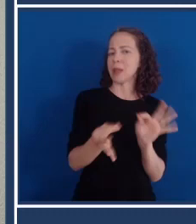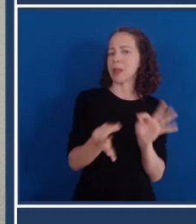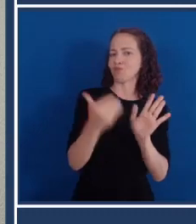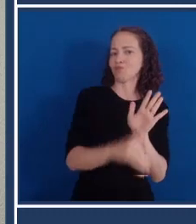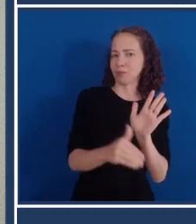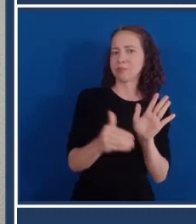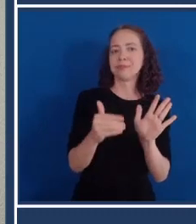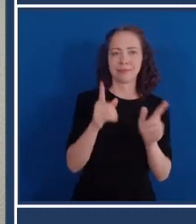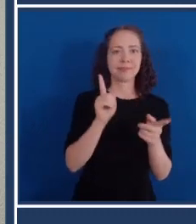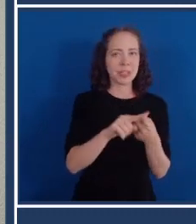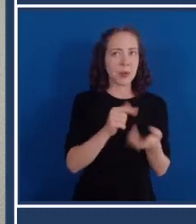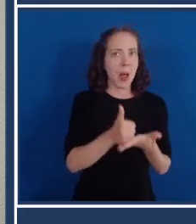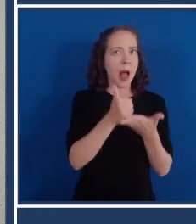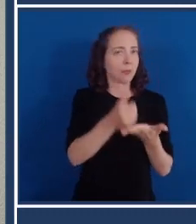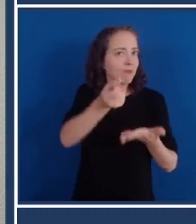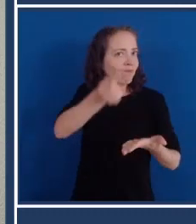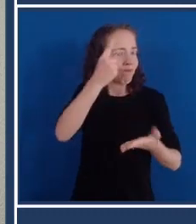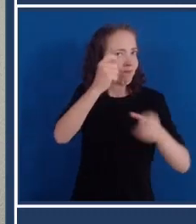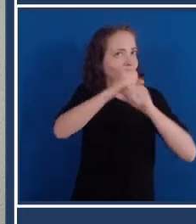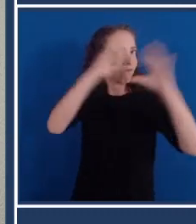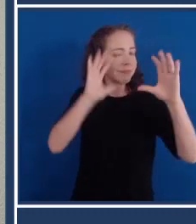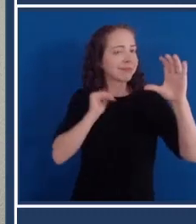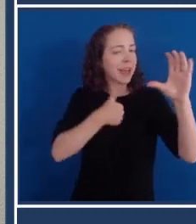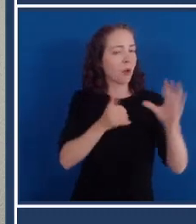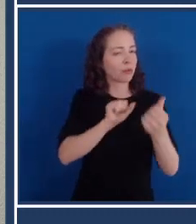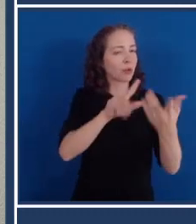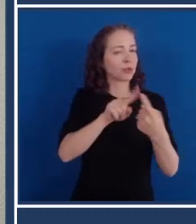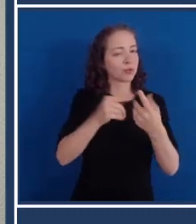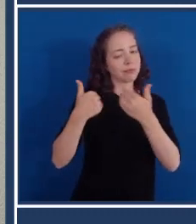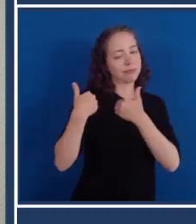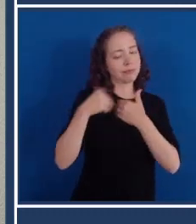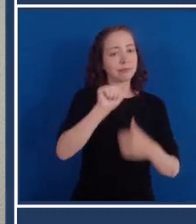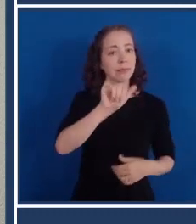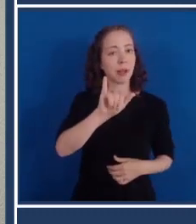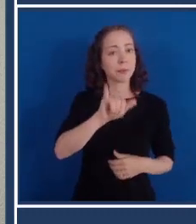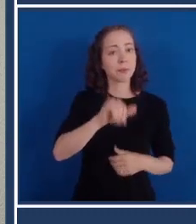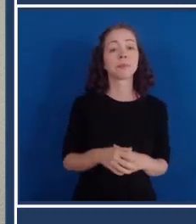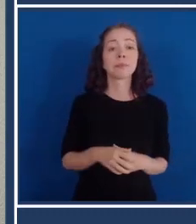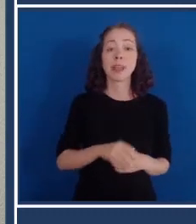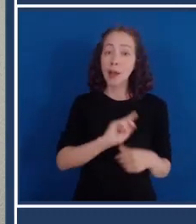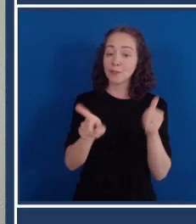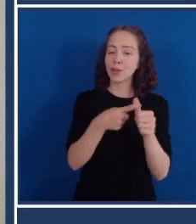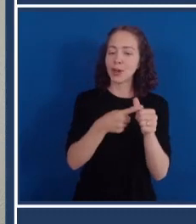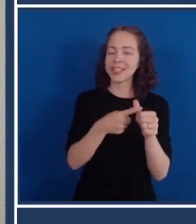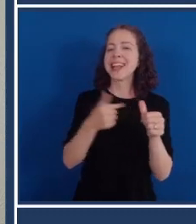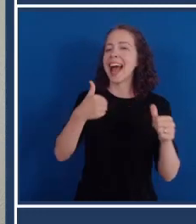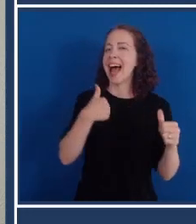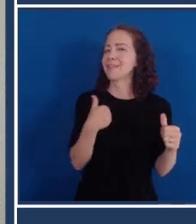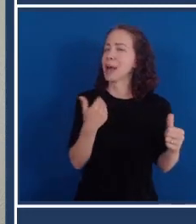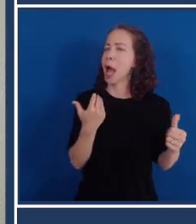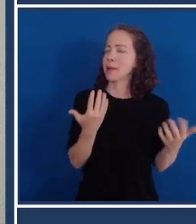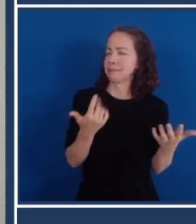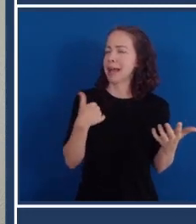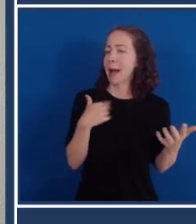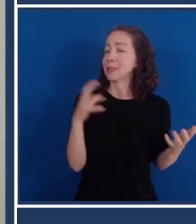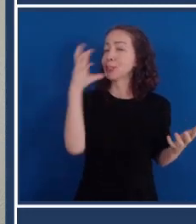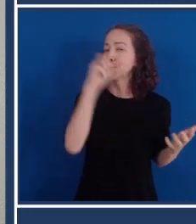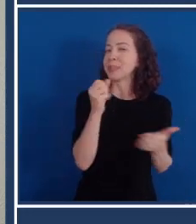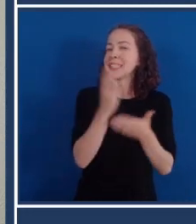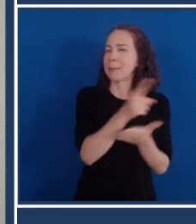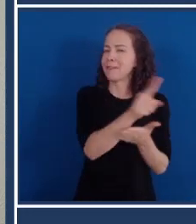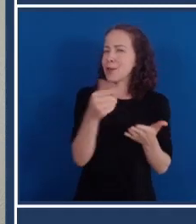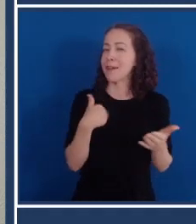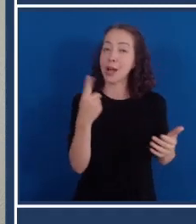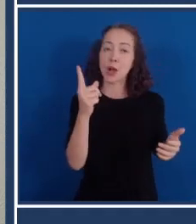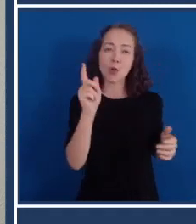responsible AI to life. But before I do that, I'm going to answer a question that I'm pretty sure is on at least some of your